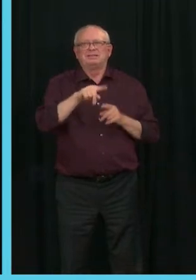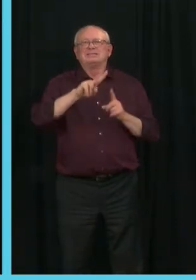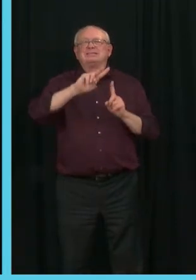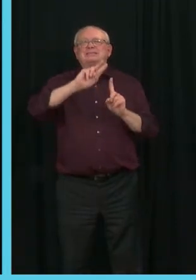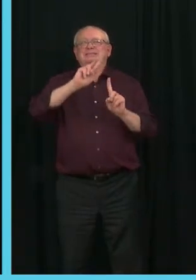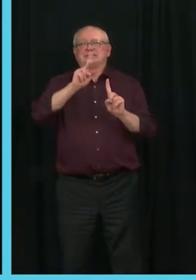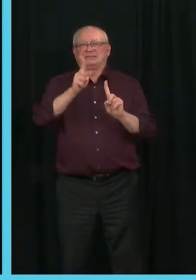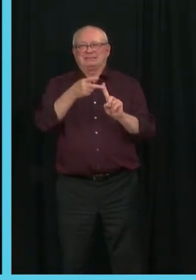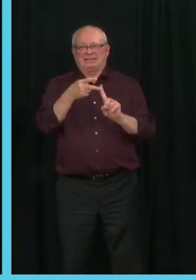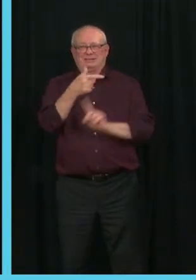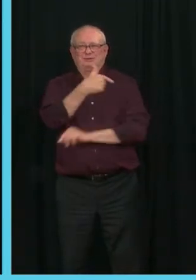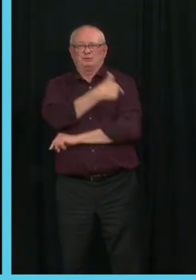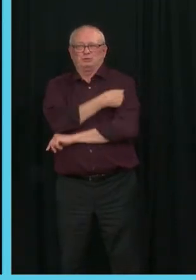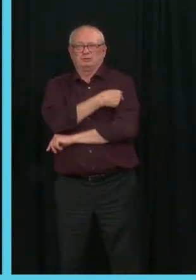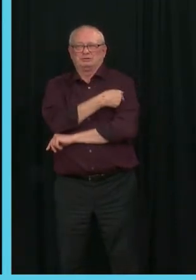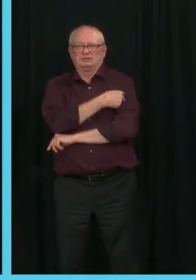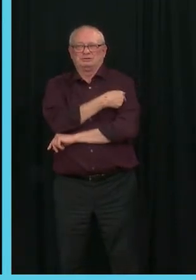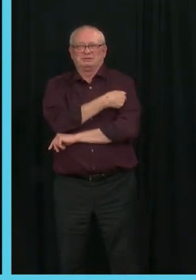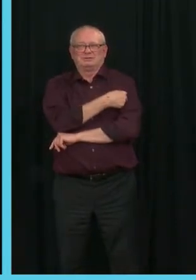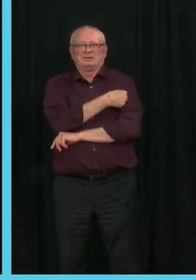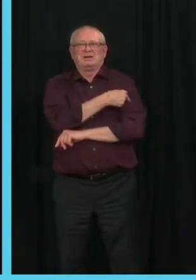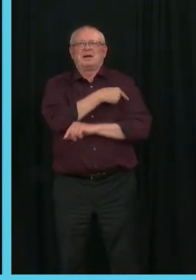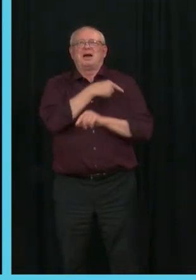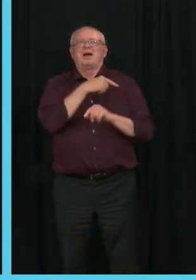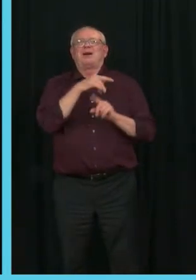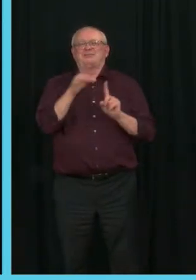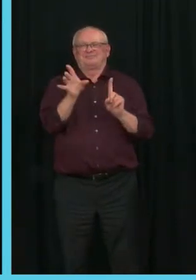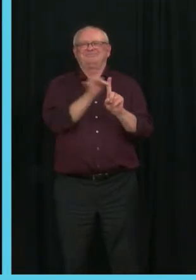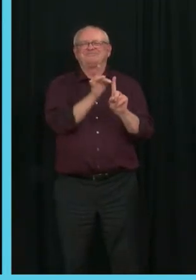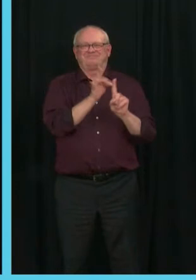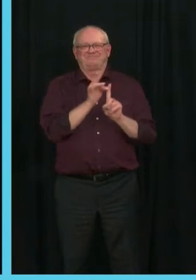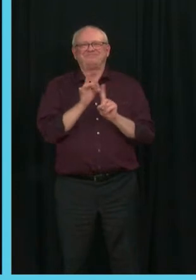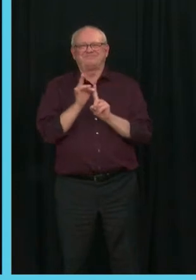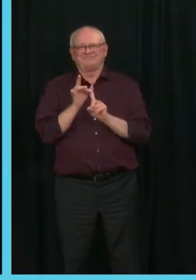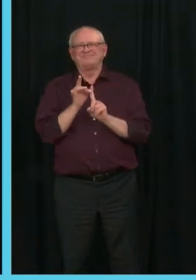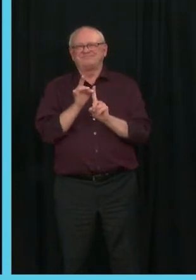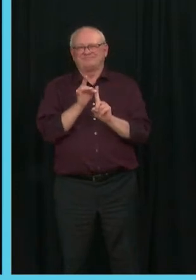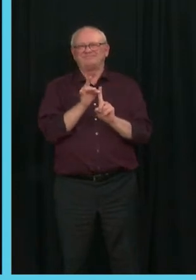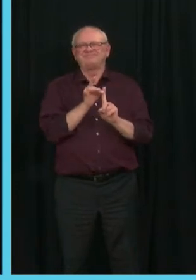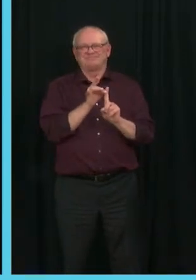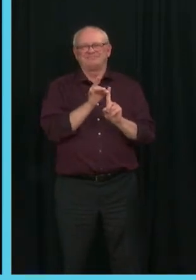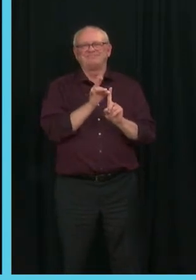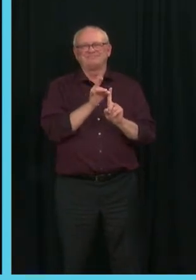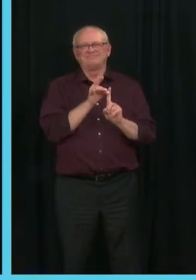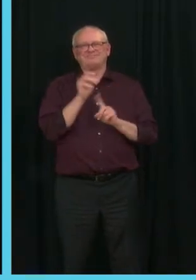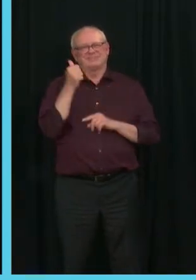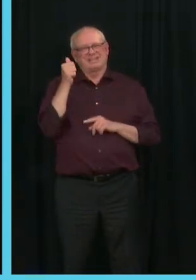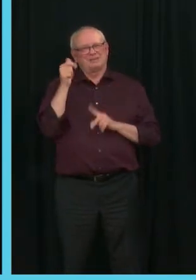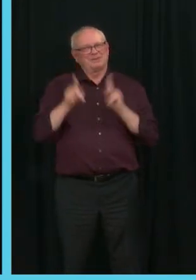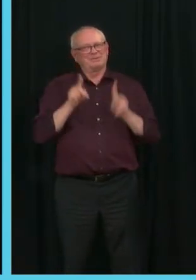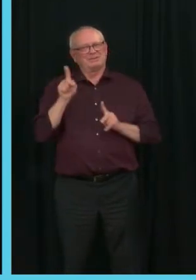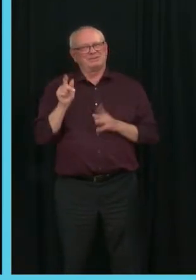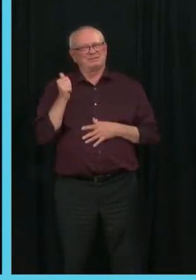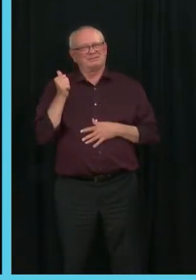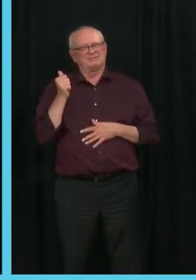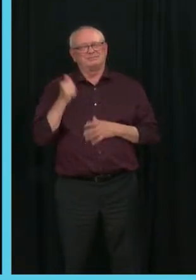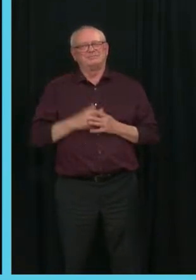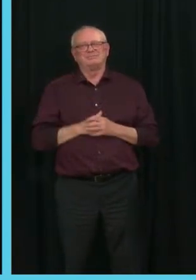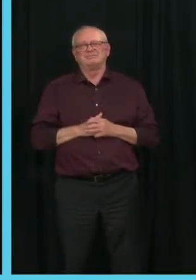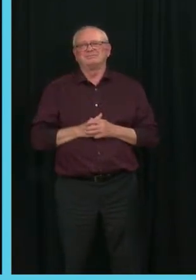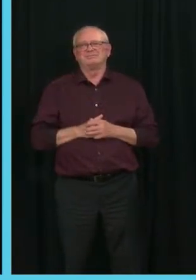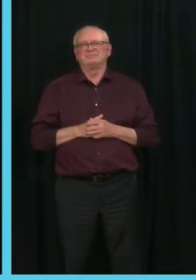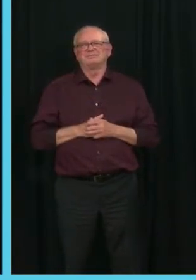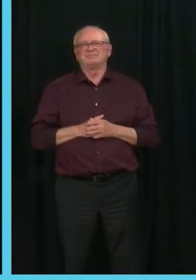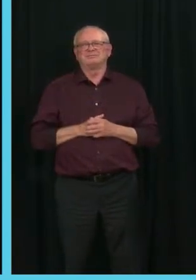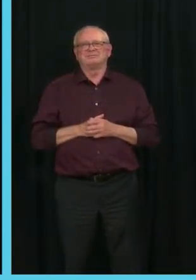and still unfortunately ended up becoming infected. What we're monitoring now is whether or not they had,